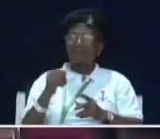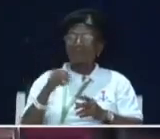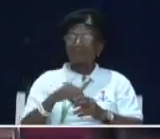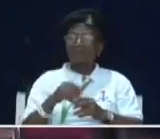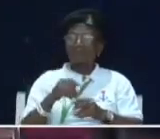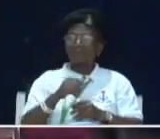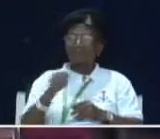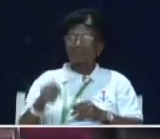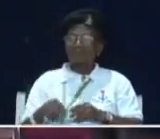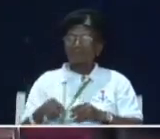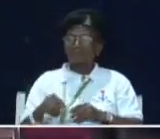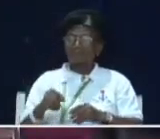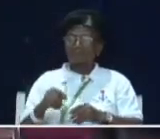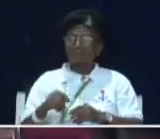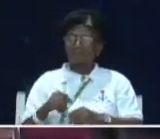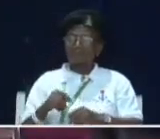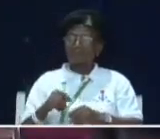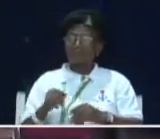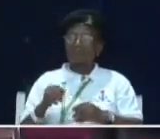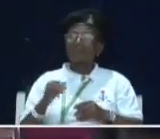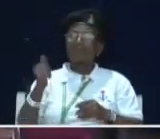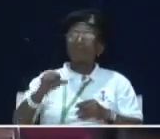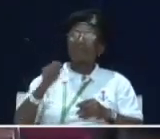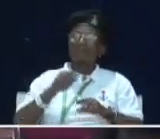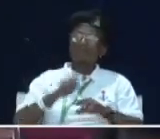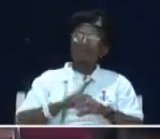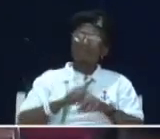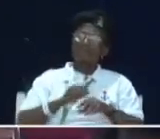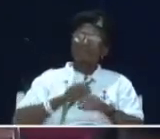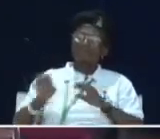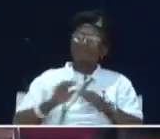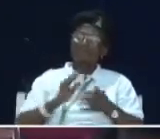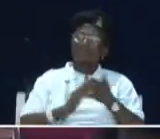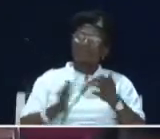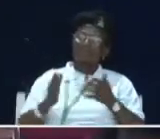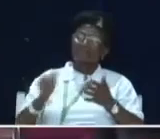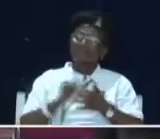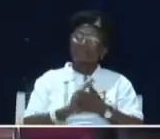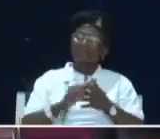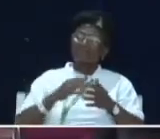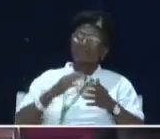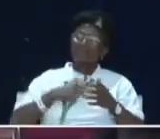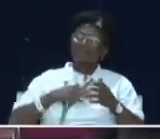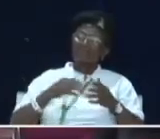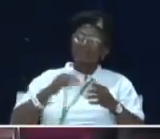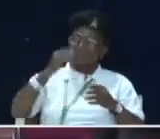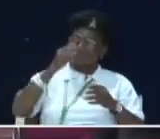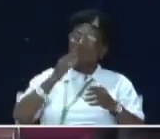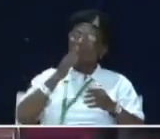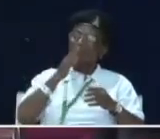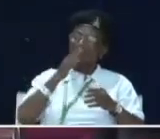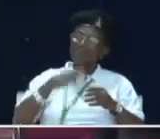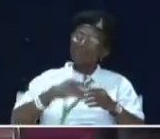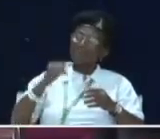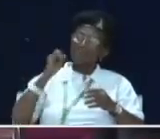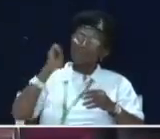Anytime I've done something that pleased my mother, she will say, "You, this boy,